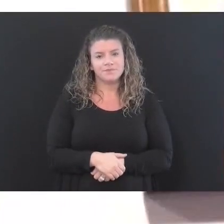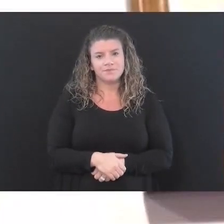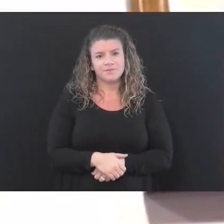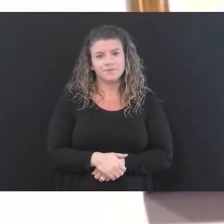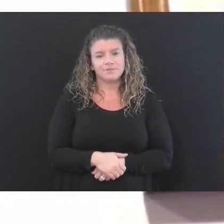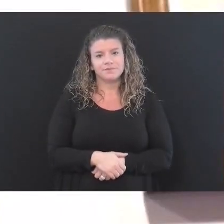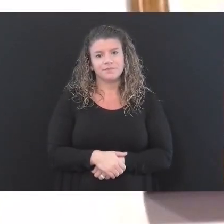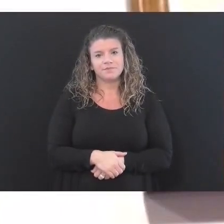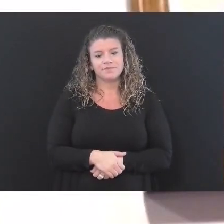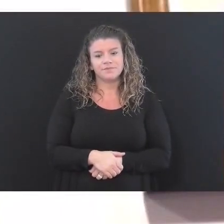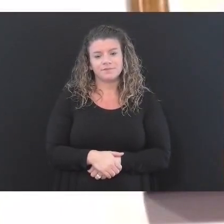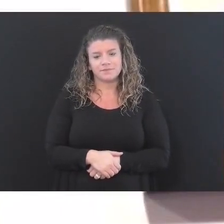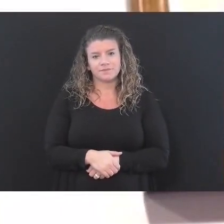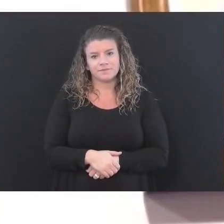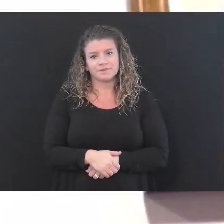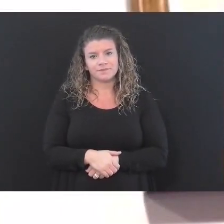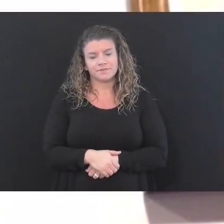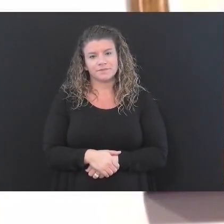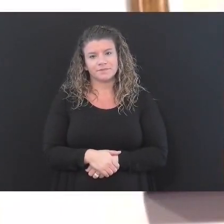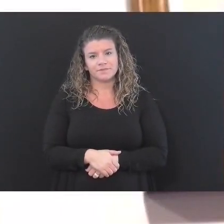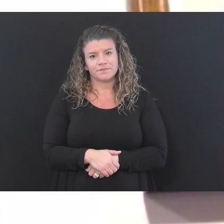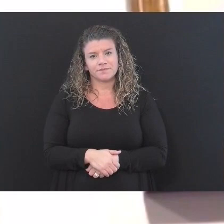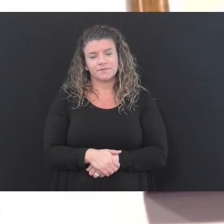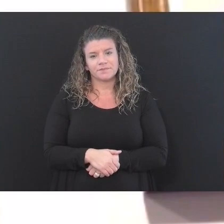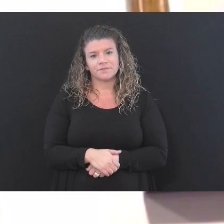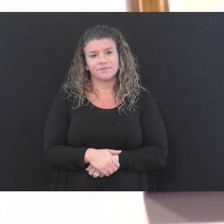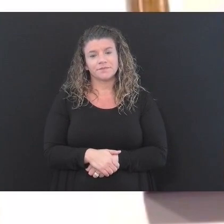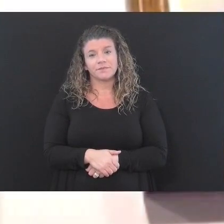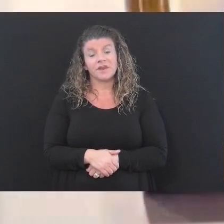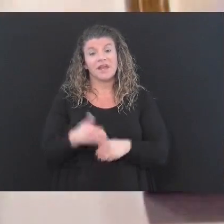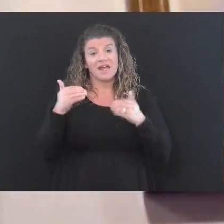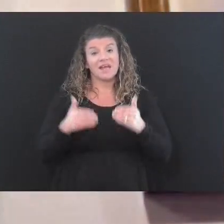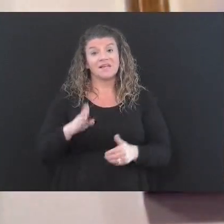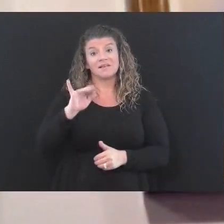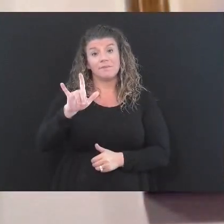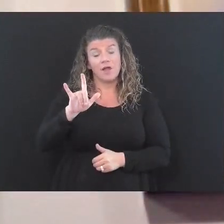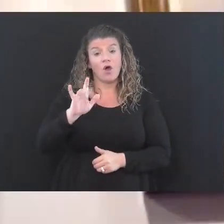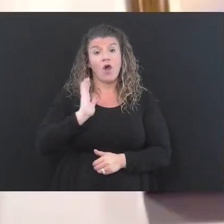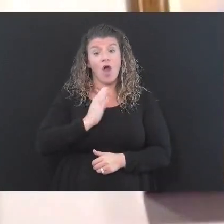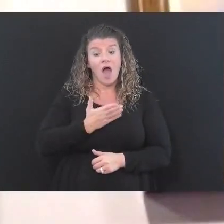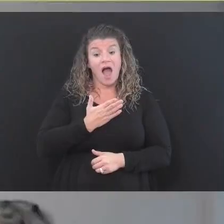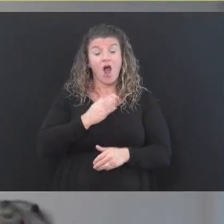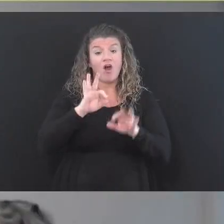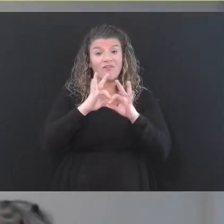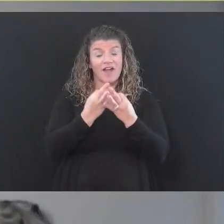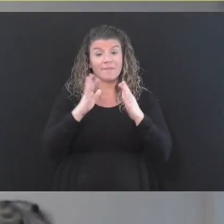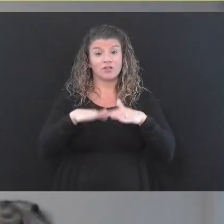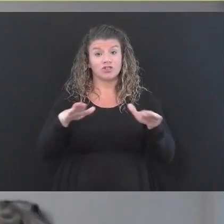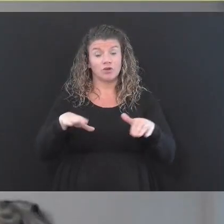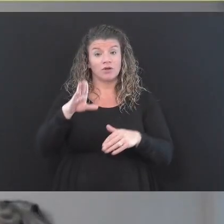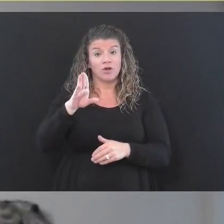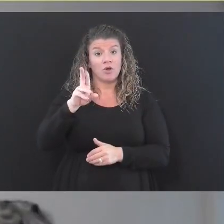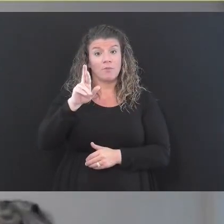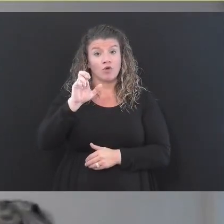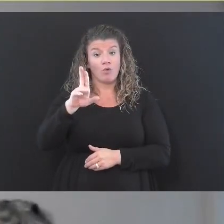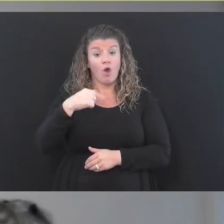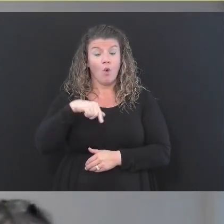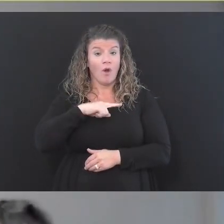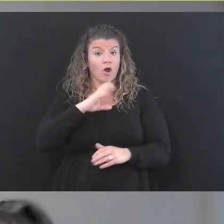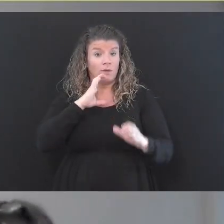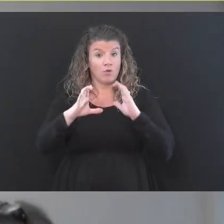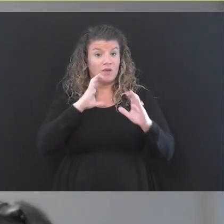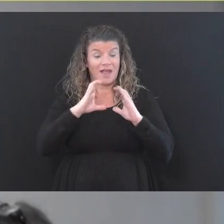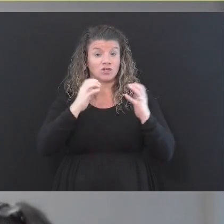Yes, Governor, thank you. Our Bureau of Children and Families is in communication with those